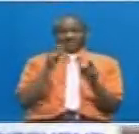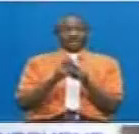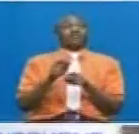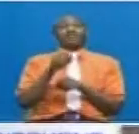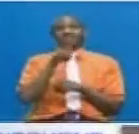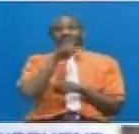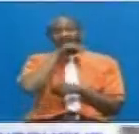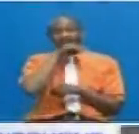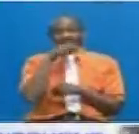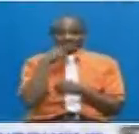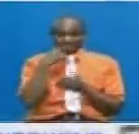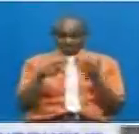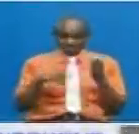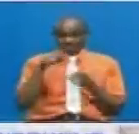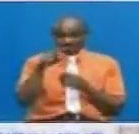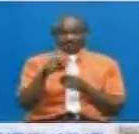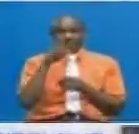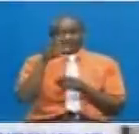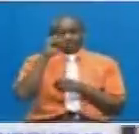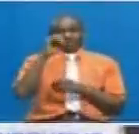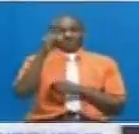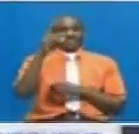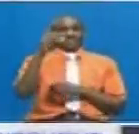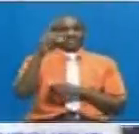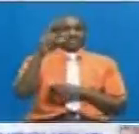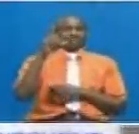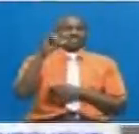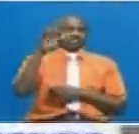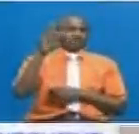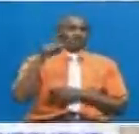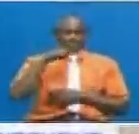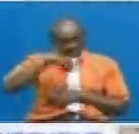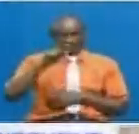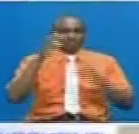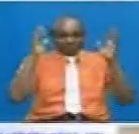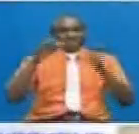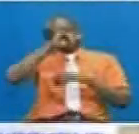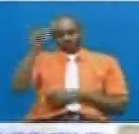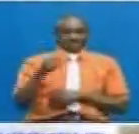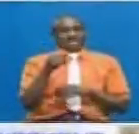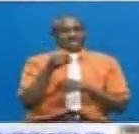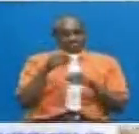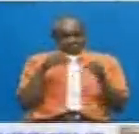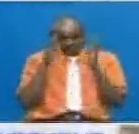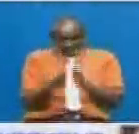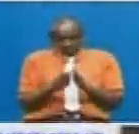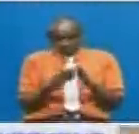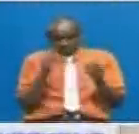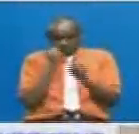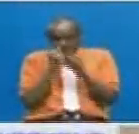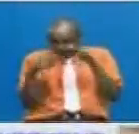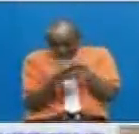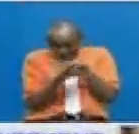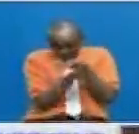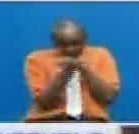Party Chief Whip Jakoyo Midiwo of being the biggest Jubilee mole. Party leader Raila Odinga just last week sought to set